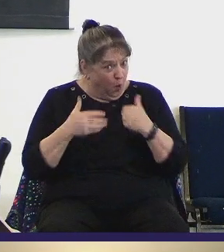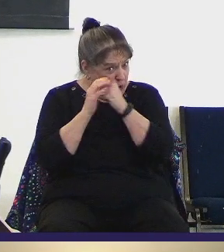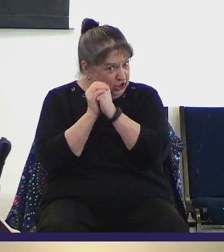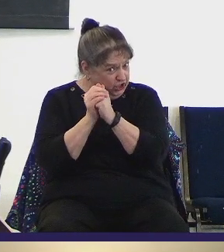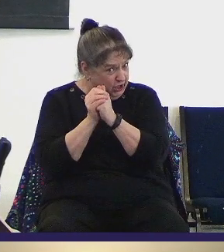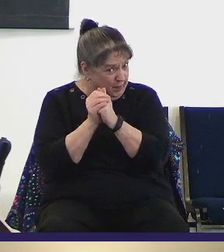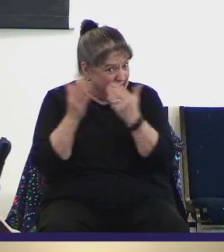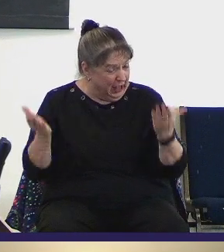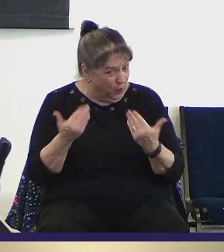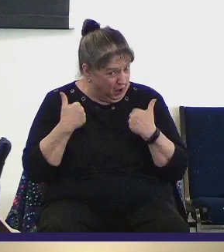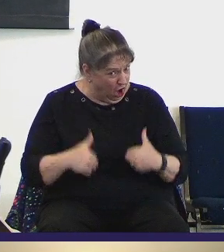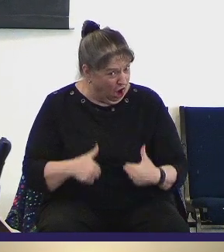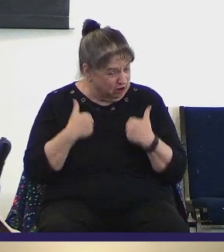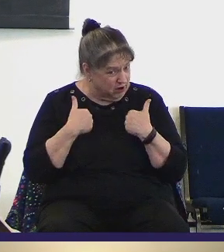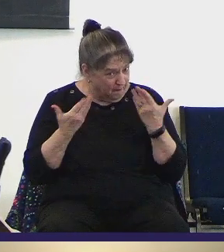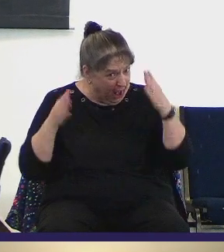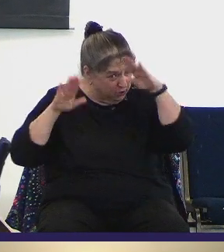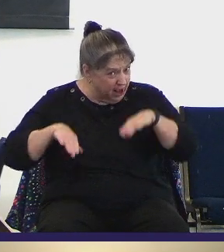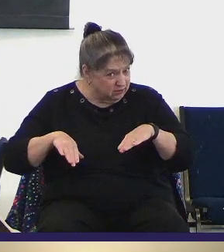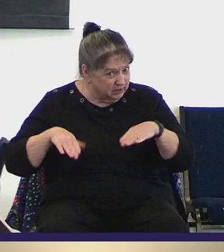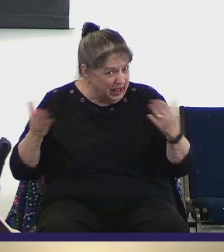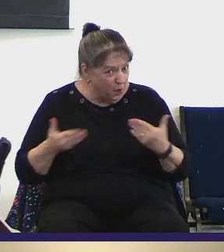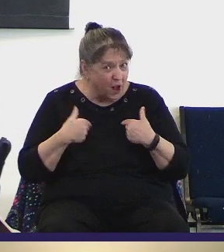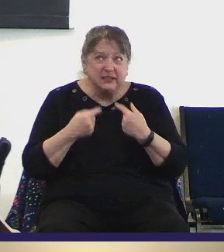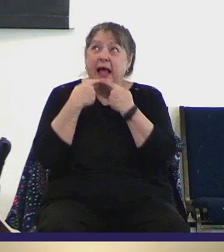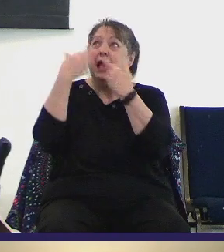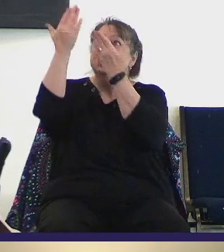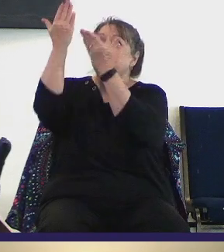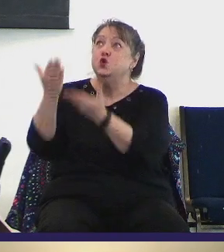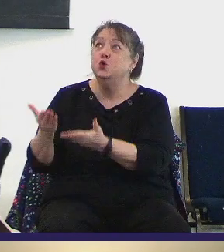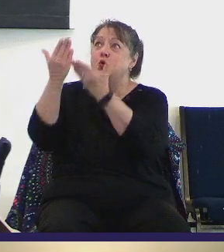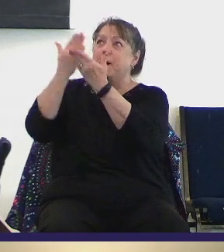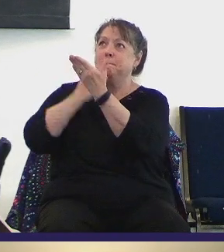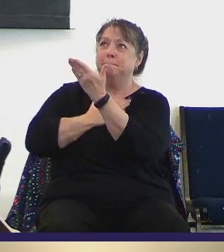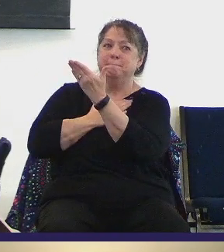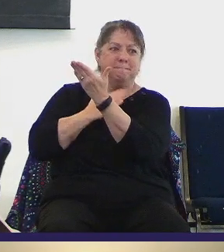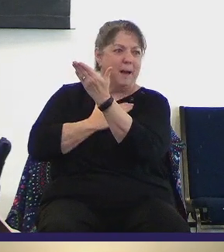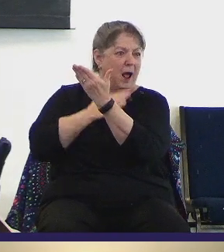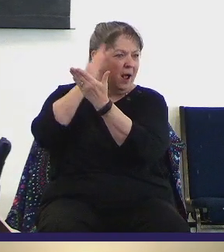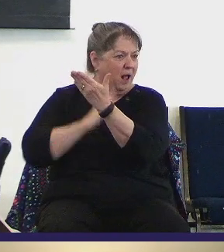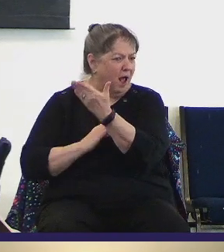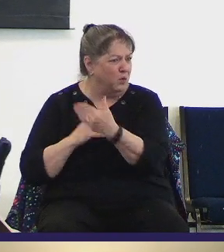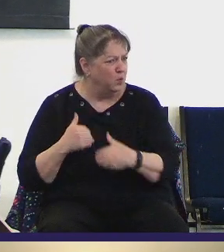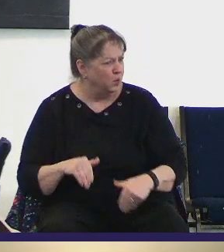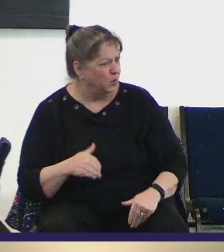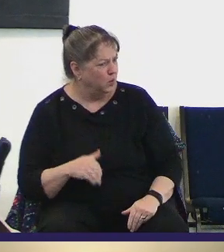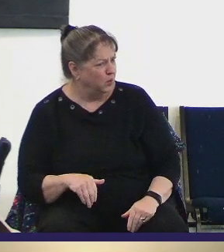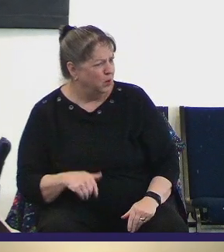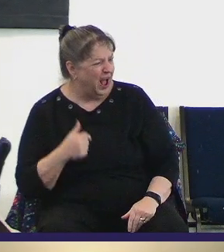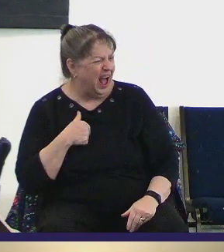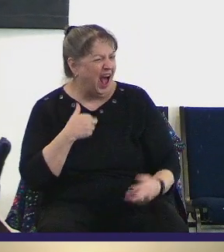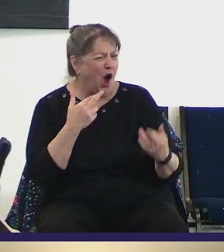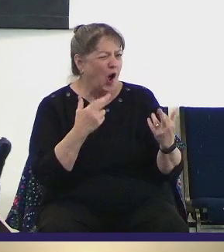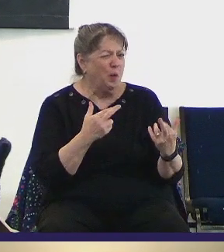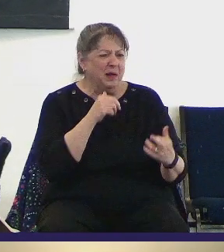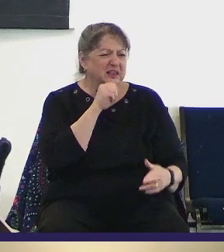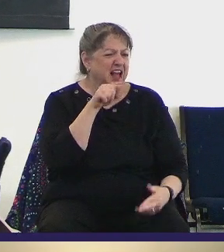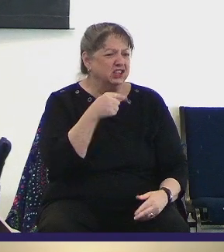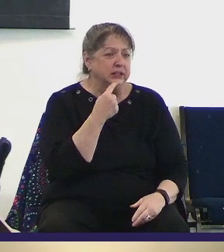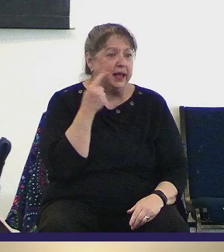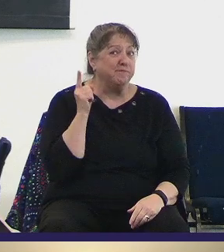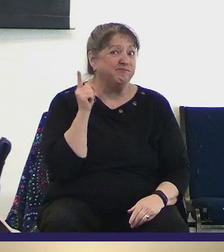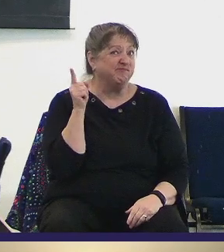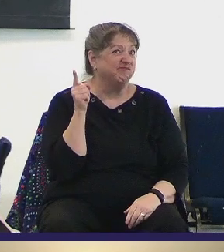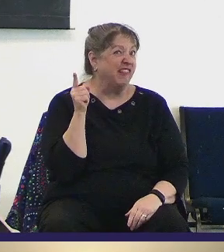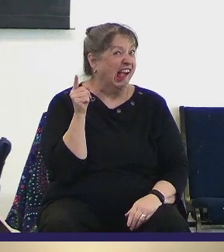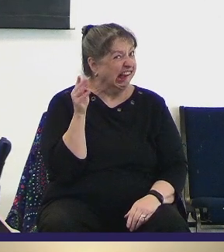to say that you are my God. That's my prayer for us today, that He's not just God, not